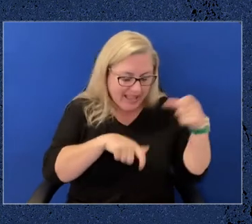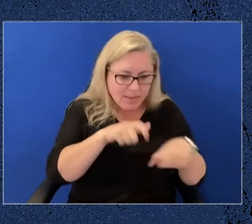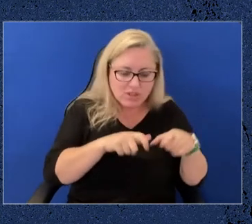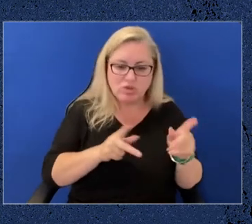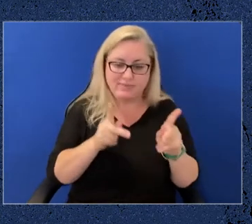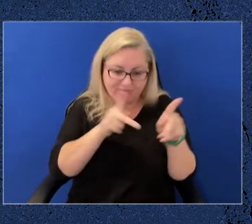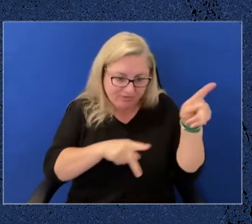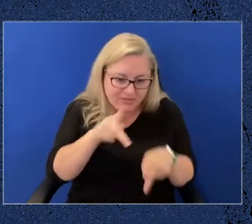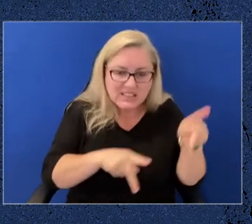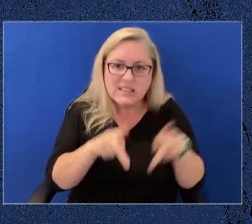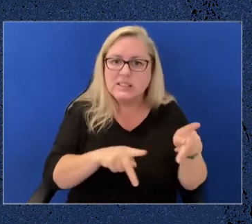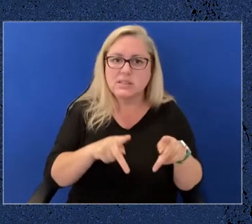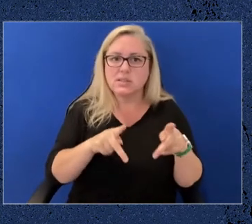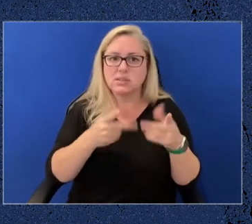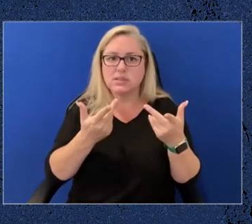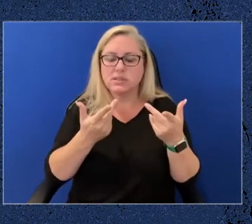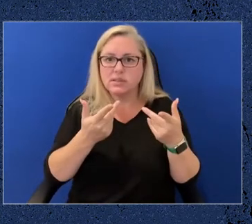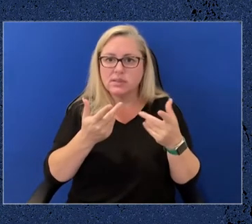It's physics, chemistry, geography.